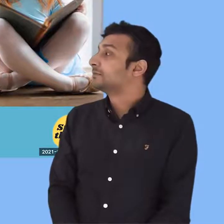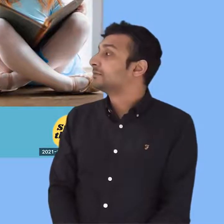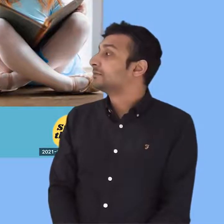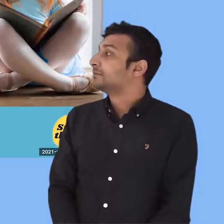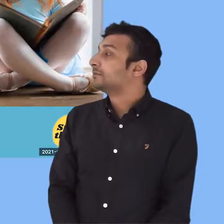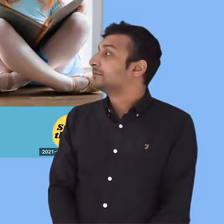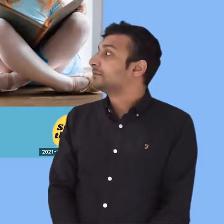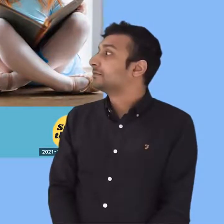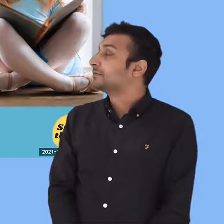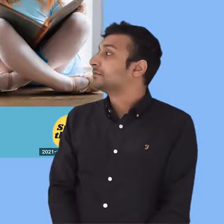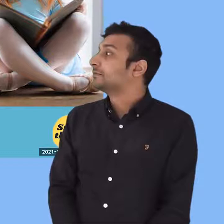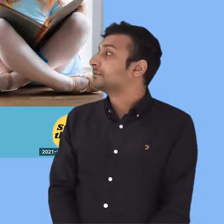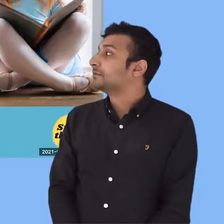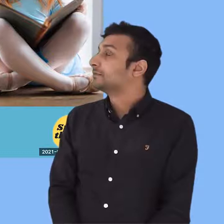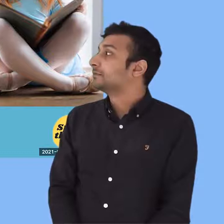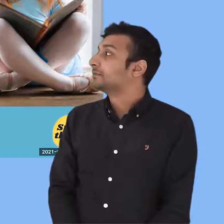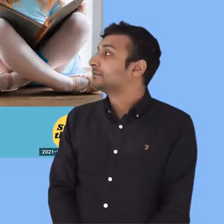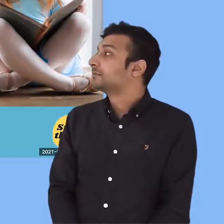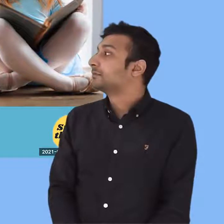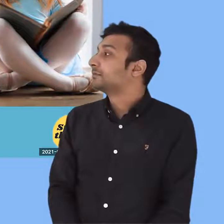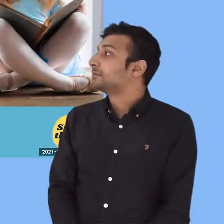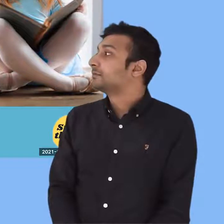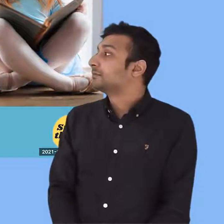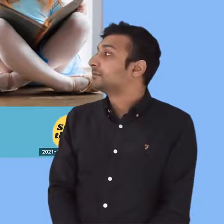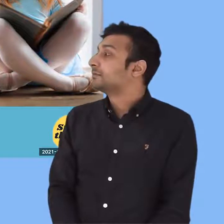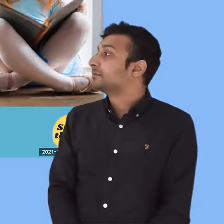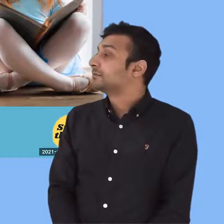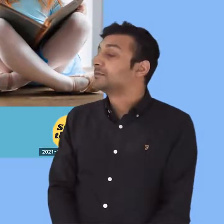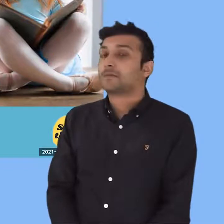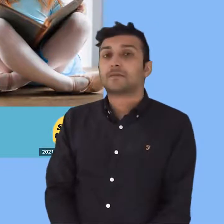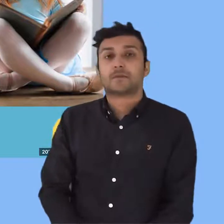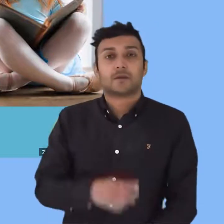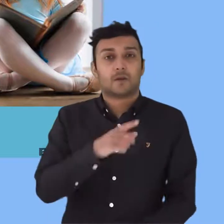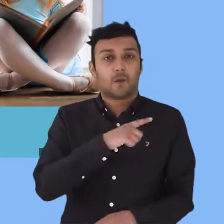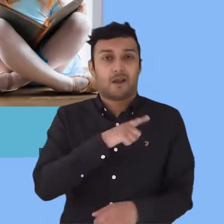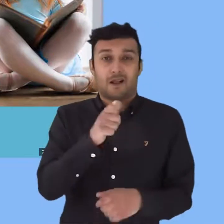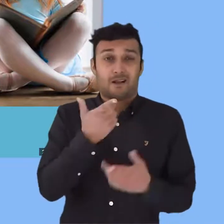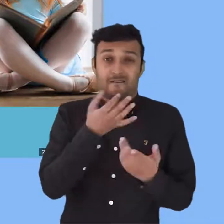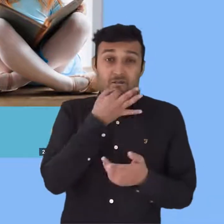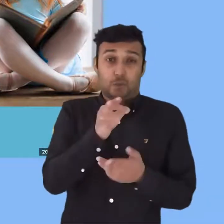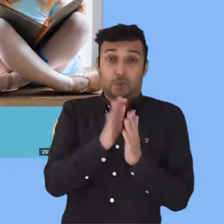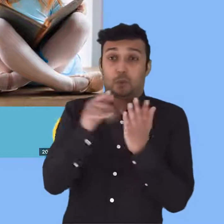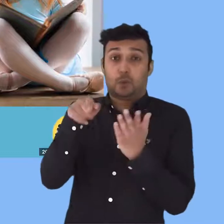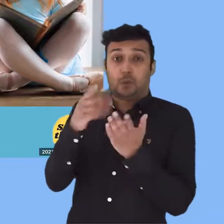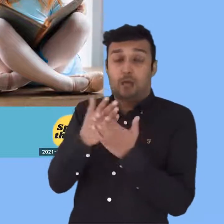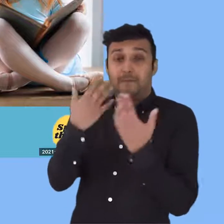few books that are representing children of ethnic minorities.